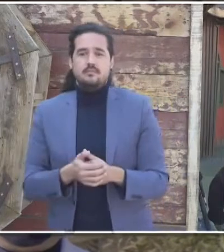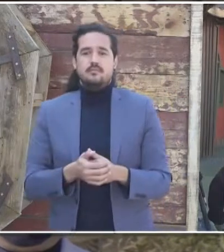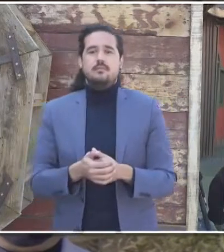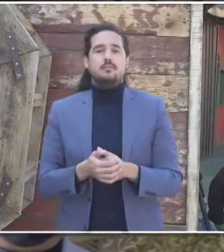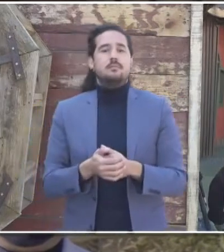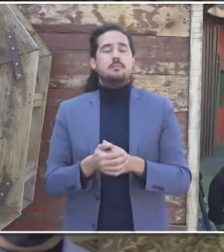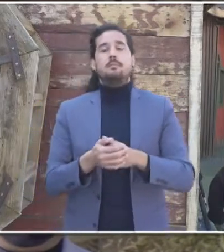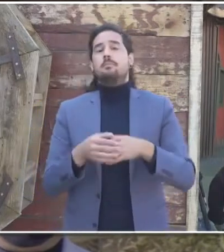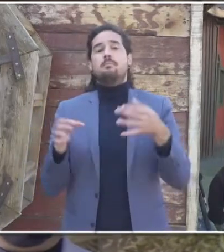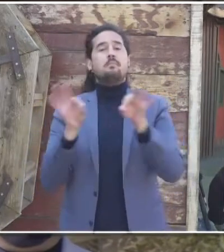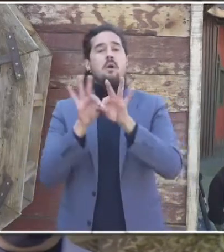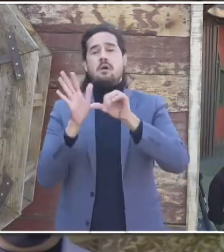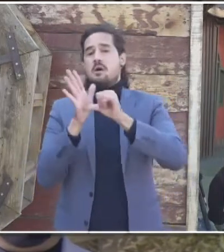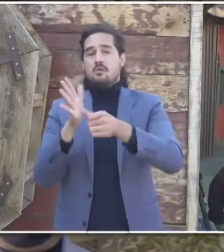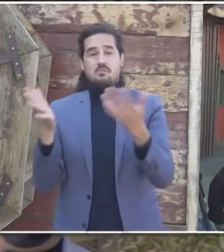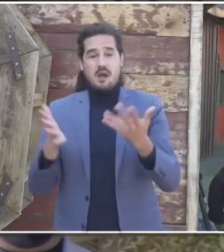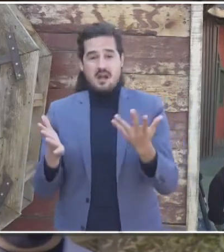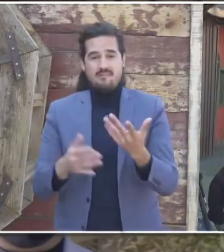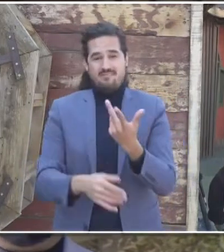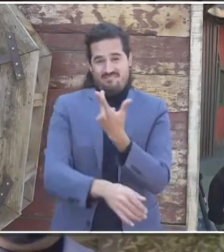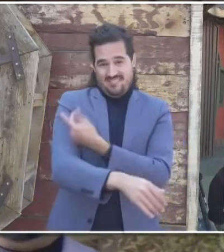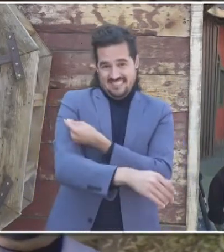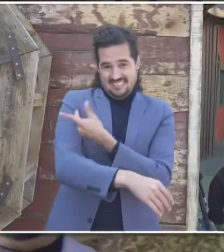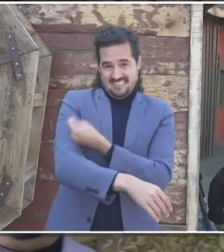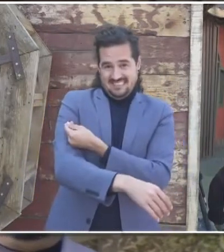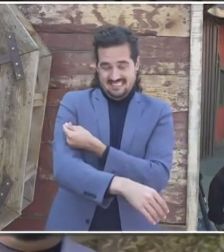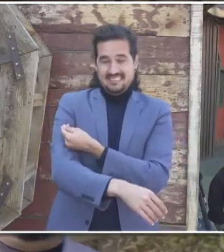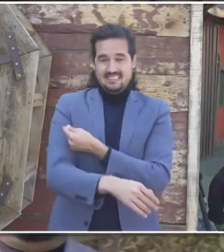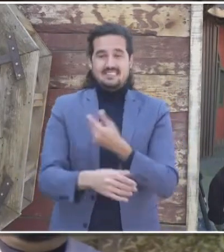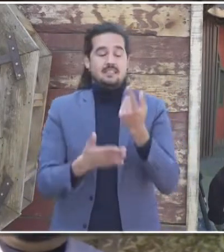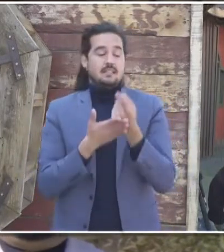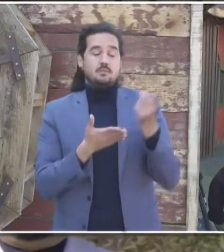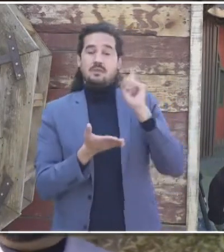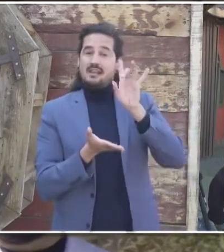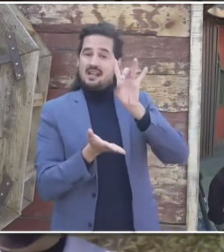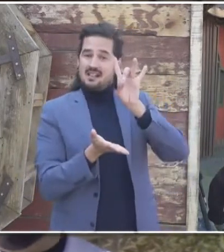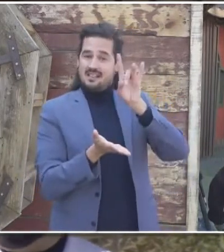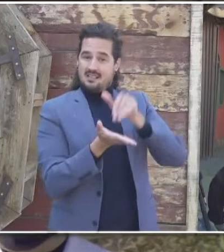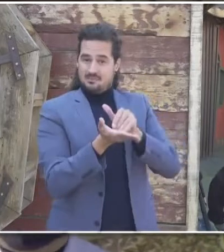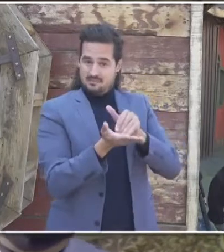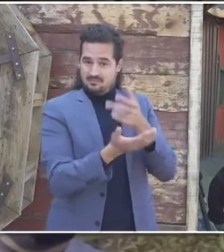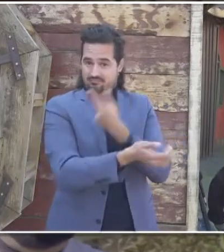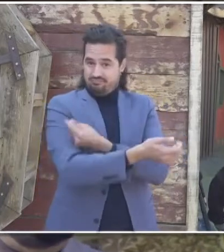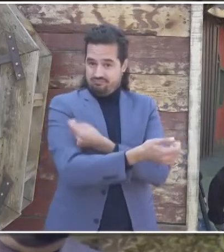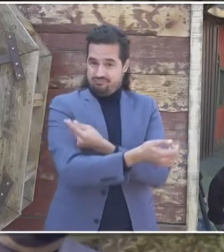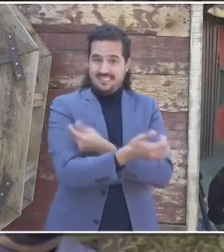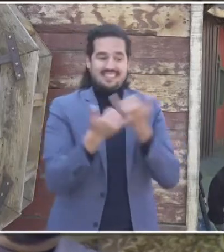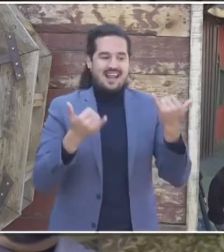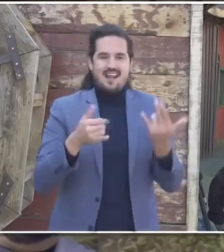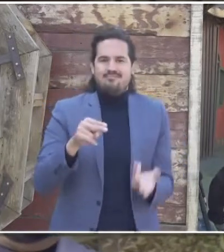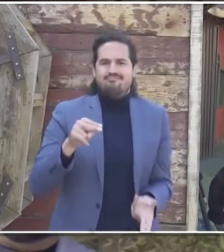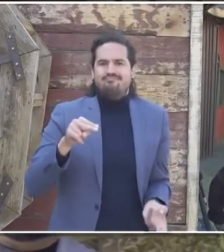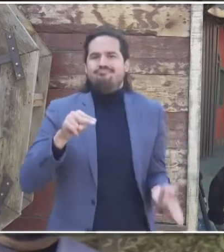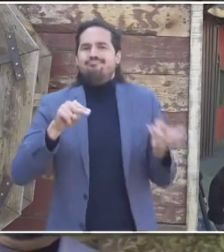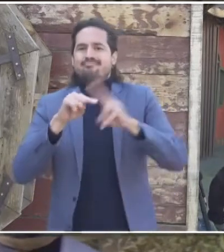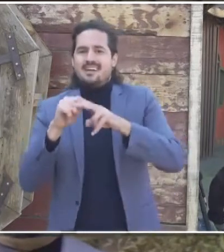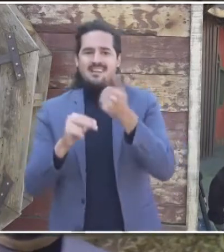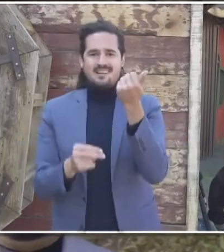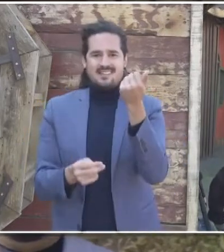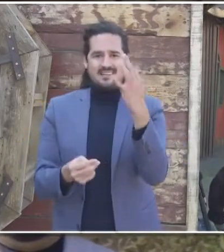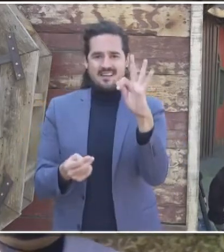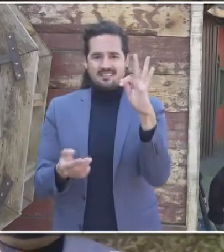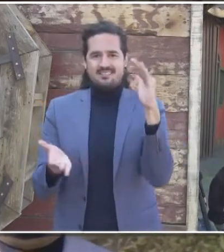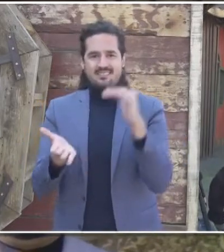this county. This week, you have over 19,000 vaccines into this county. It's not enough. No